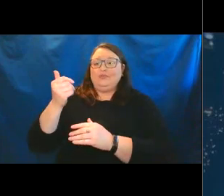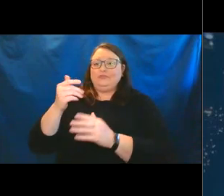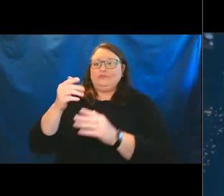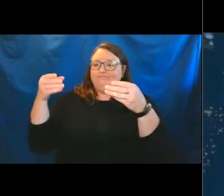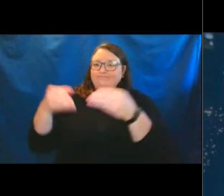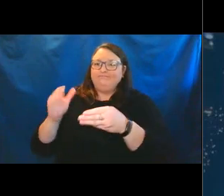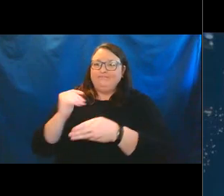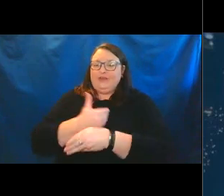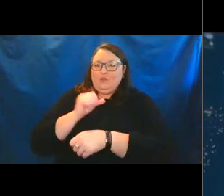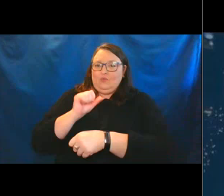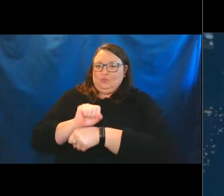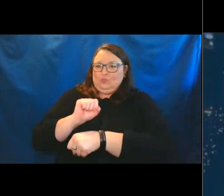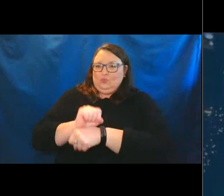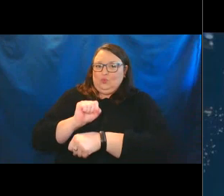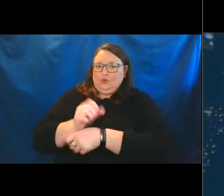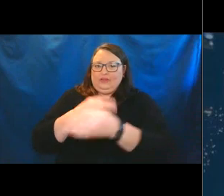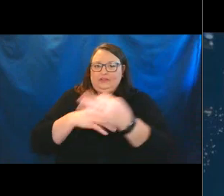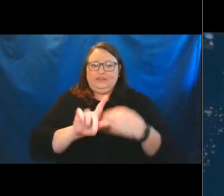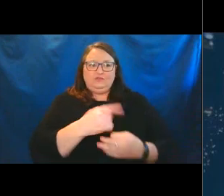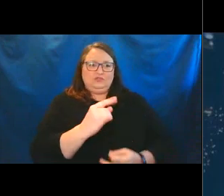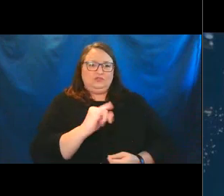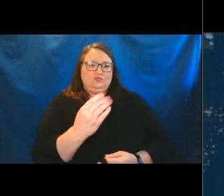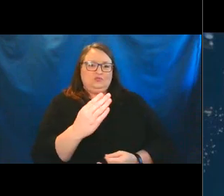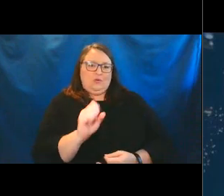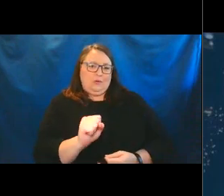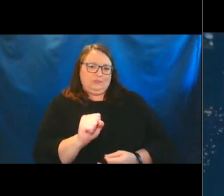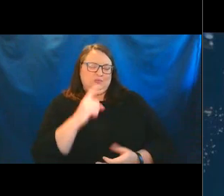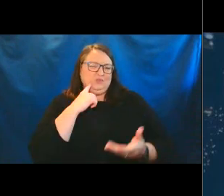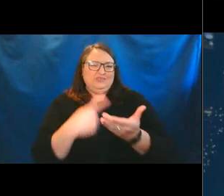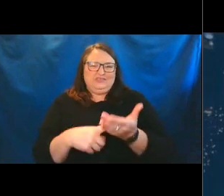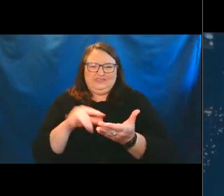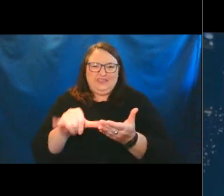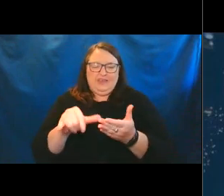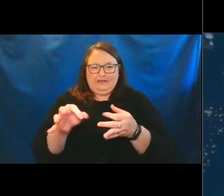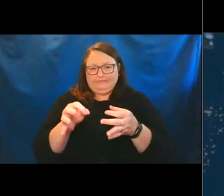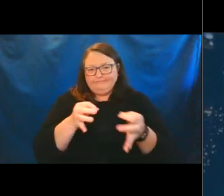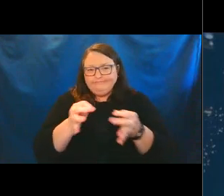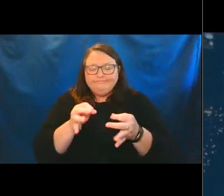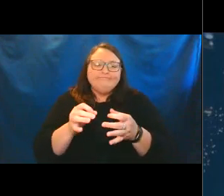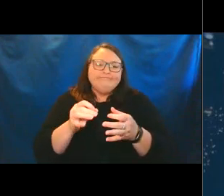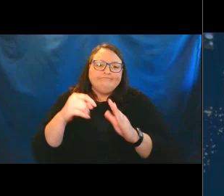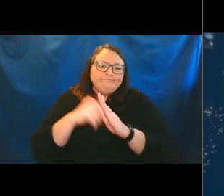will get into that in just a minute. If you can go to the next slide.